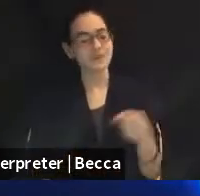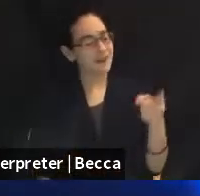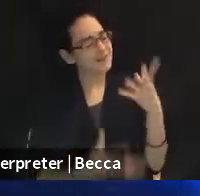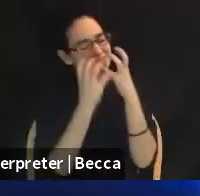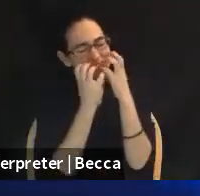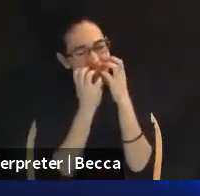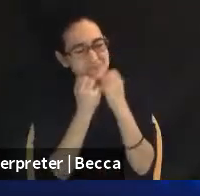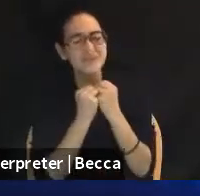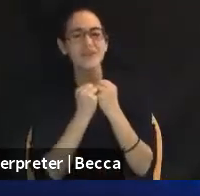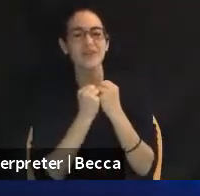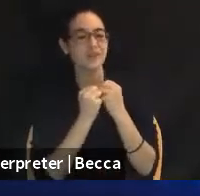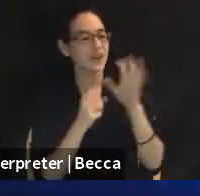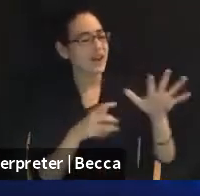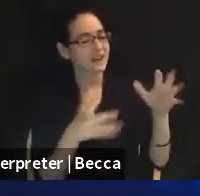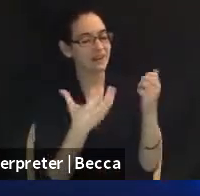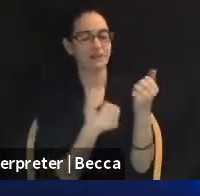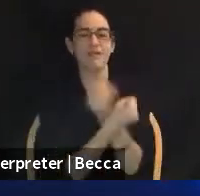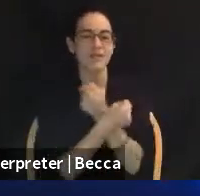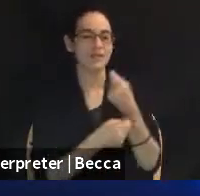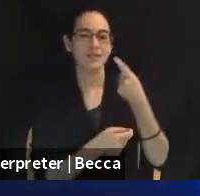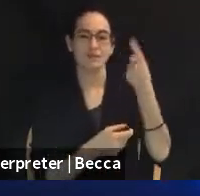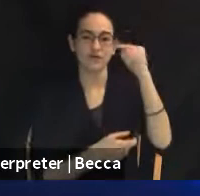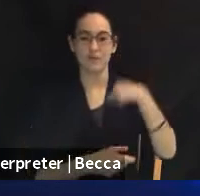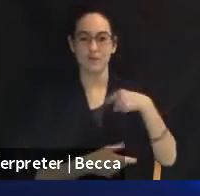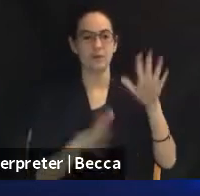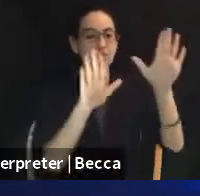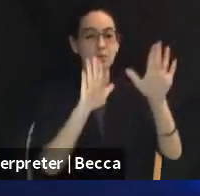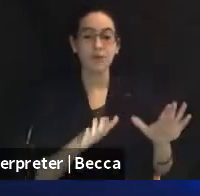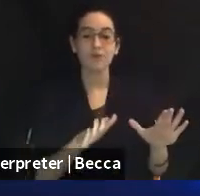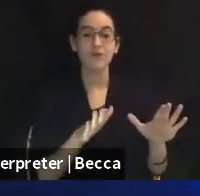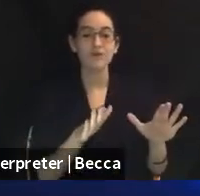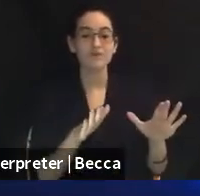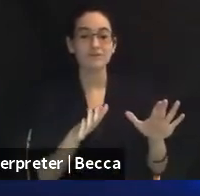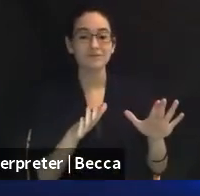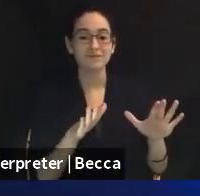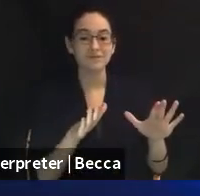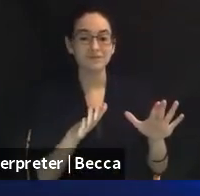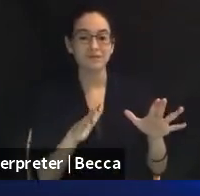your love for me was wonderful, more wonderful than that of women.